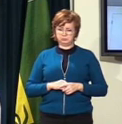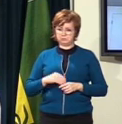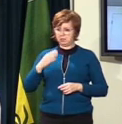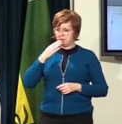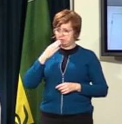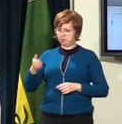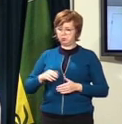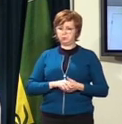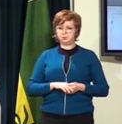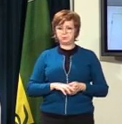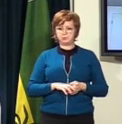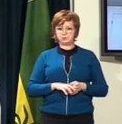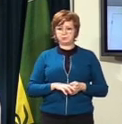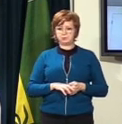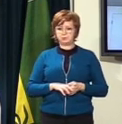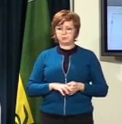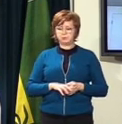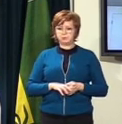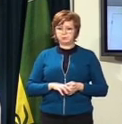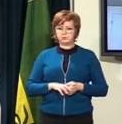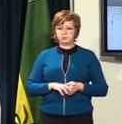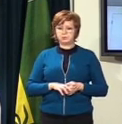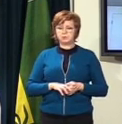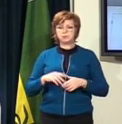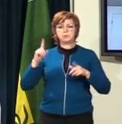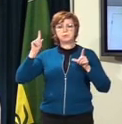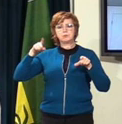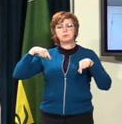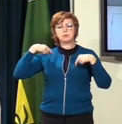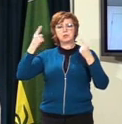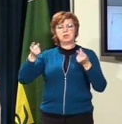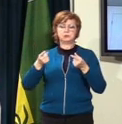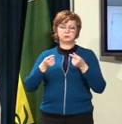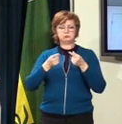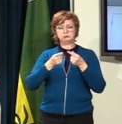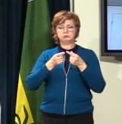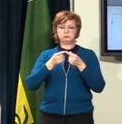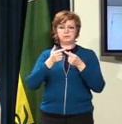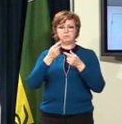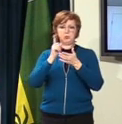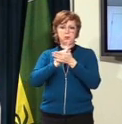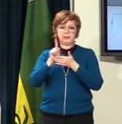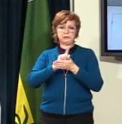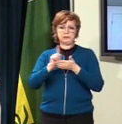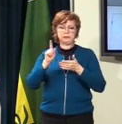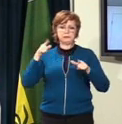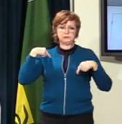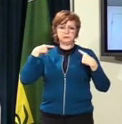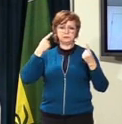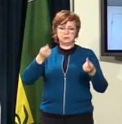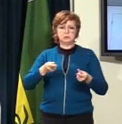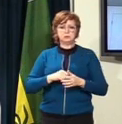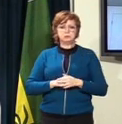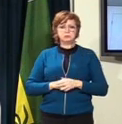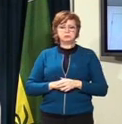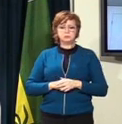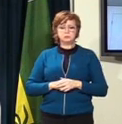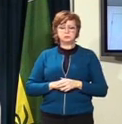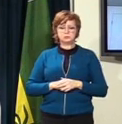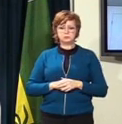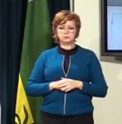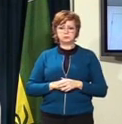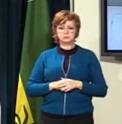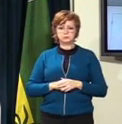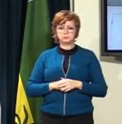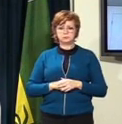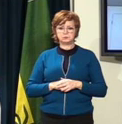Thanks, Scott. So I will say that over the last number of weeks, we have worked to reduce the amount of time we need to activate